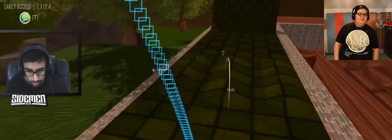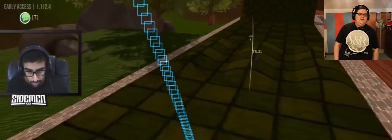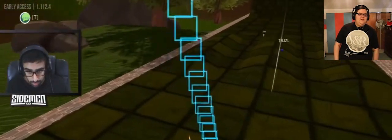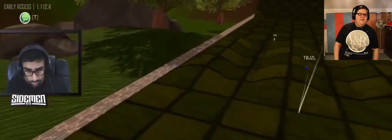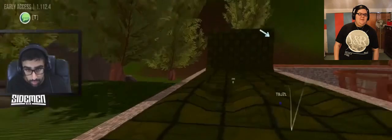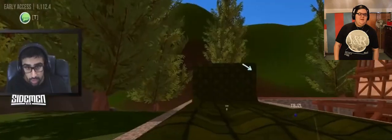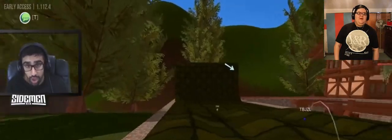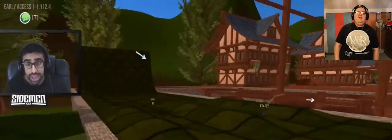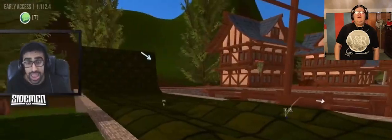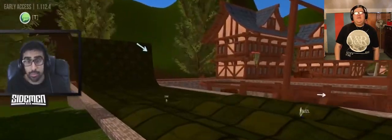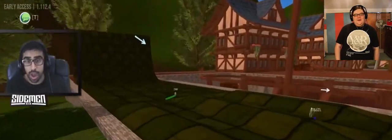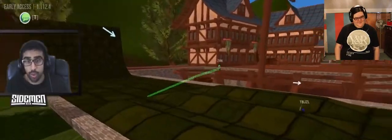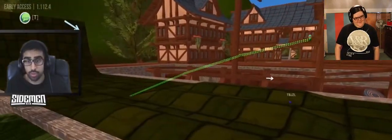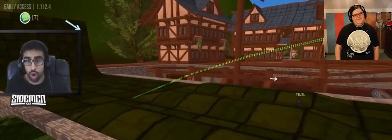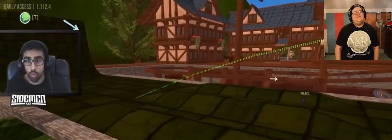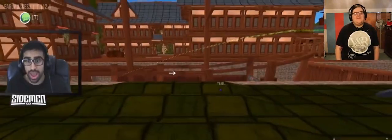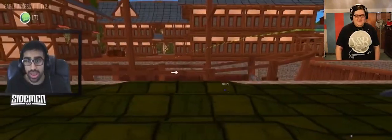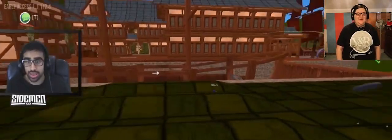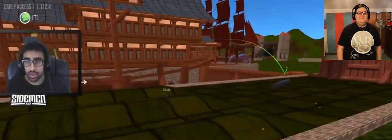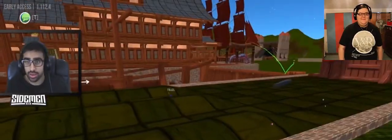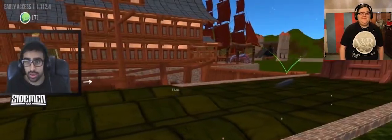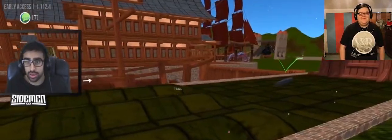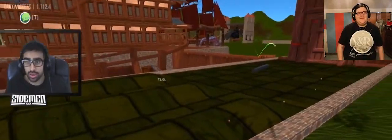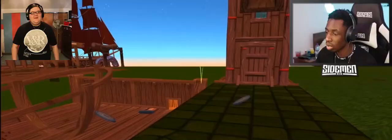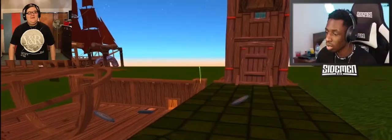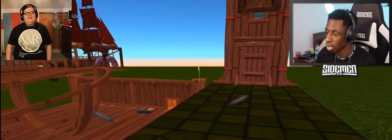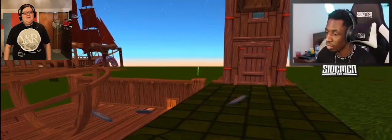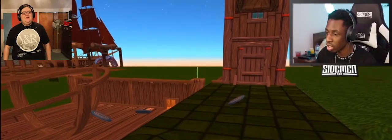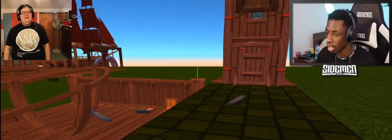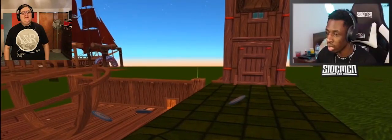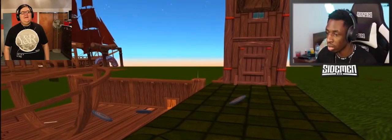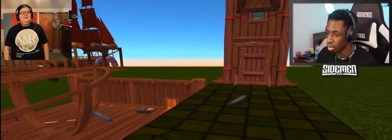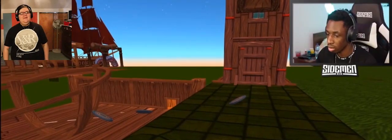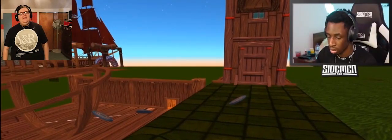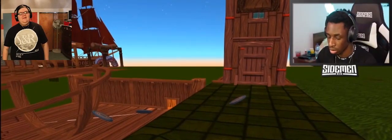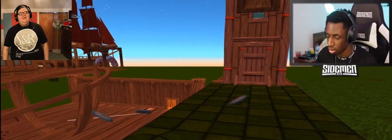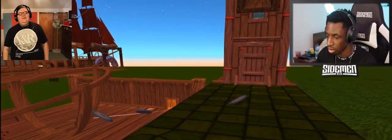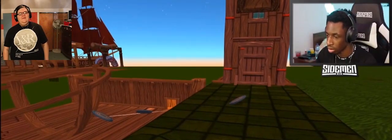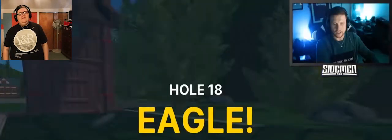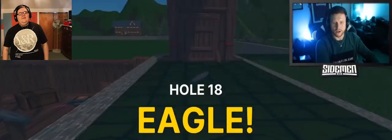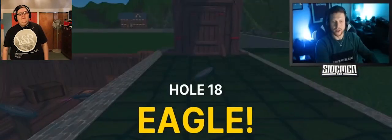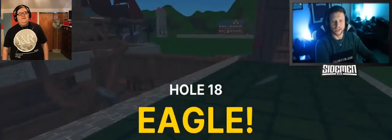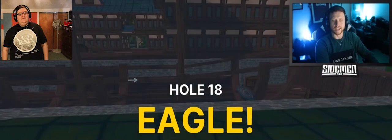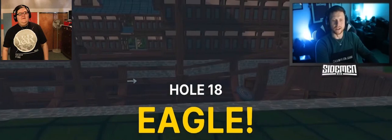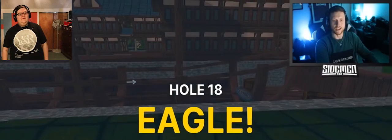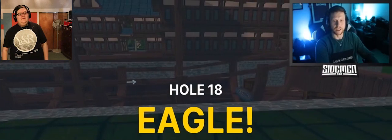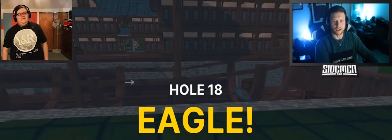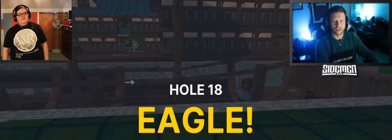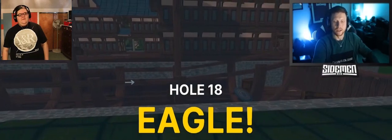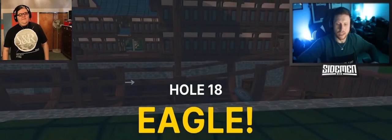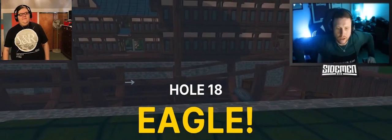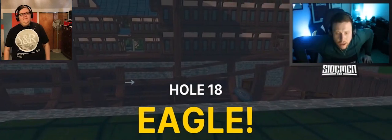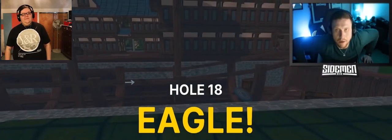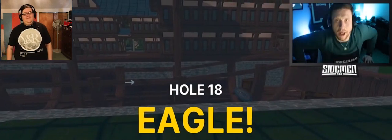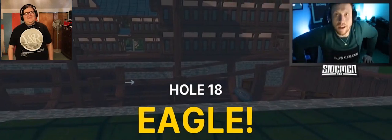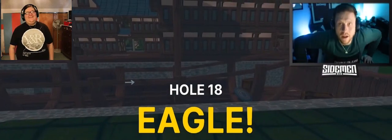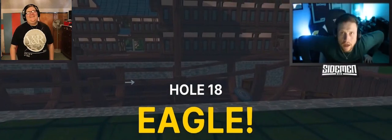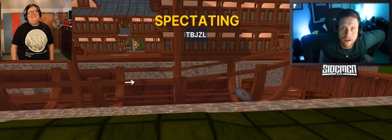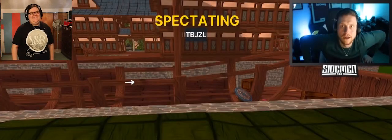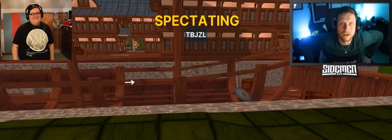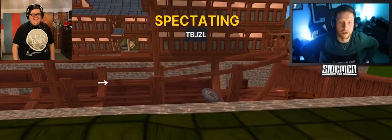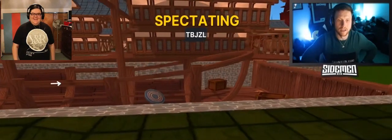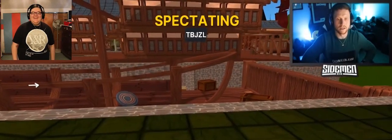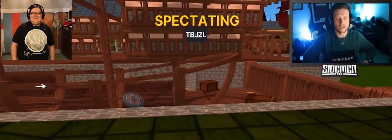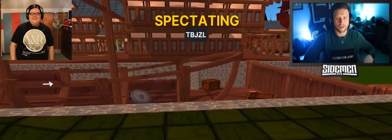went too hard. Maybe I hit it, but I went the wrong way. Yep. Can I reset? He's got it. Eagle. Come on, then.